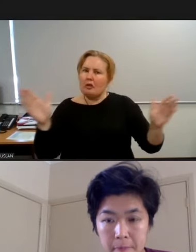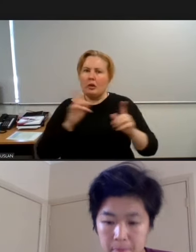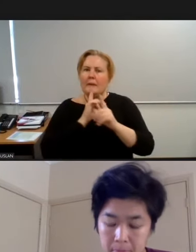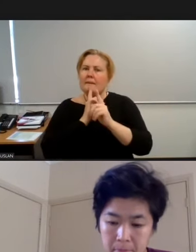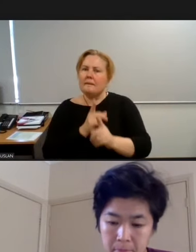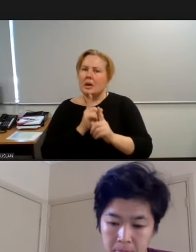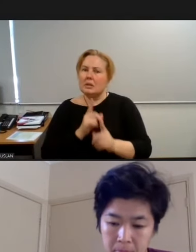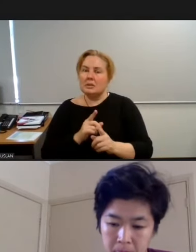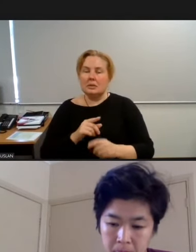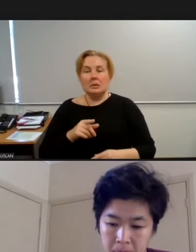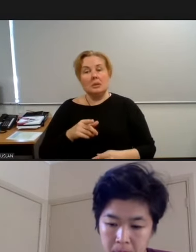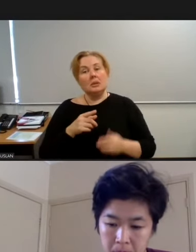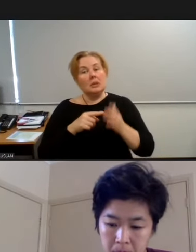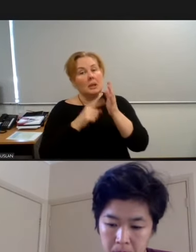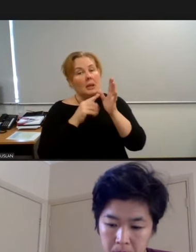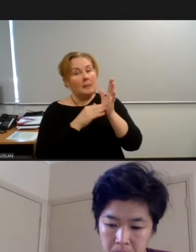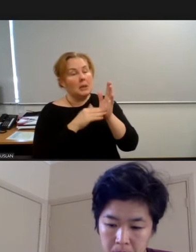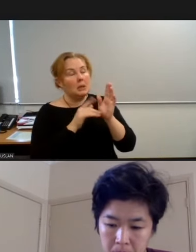so